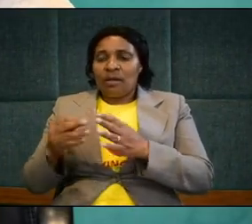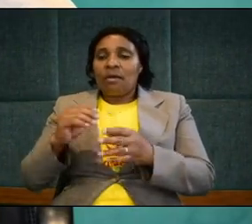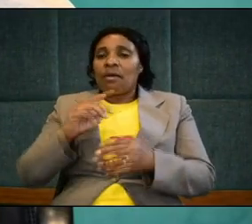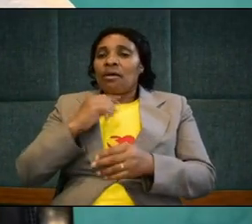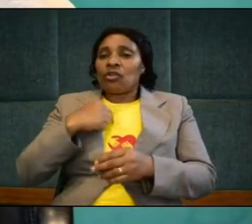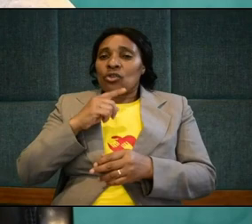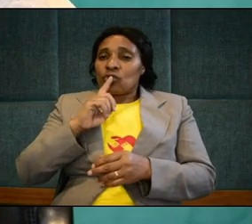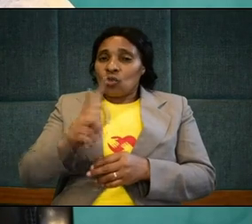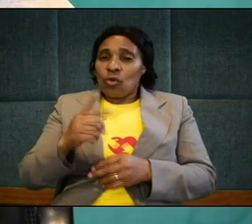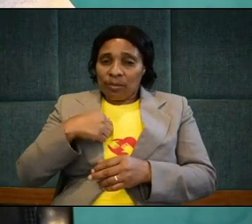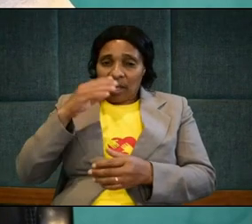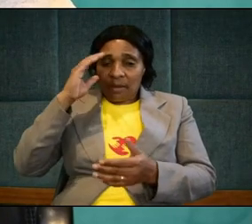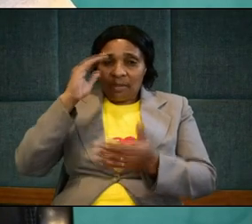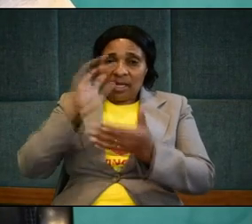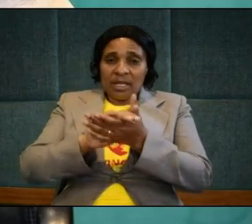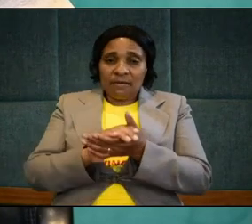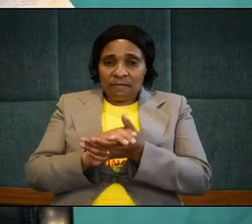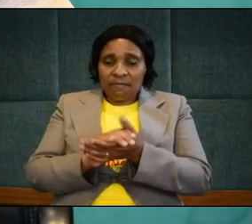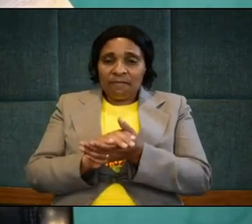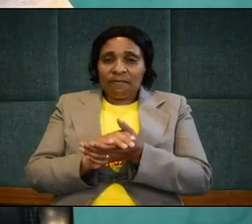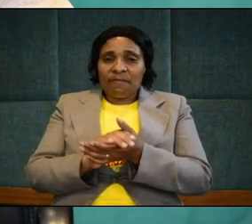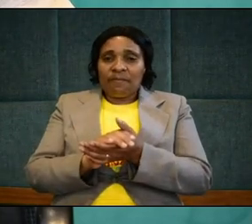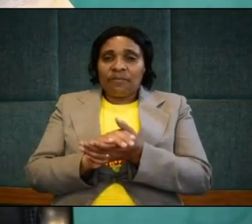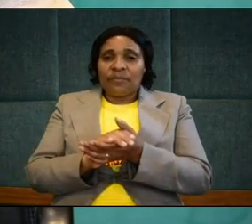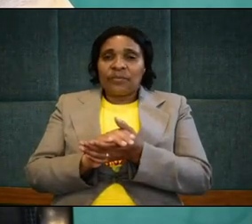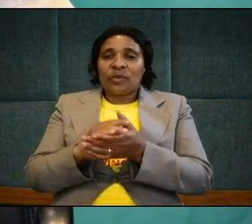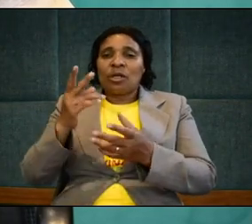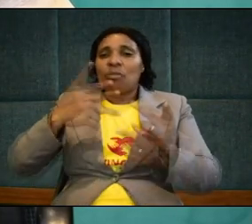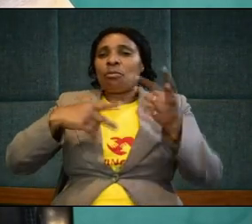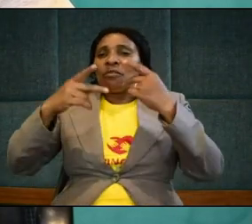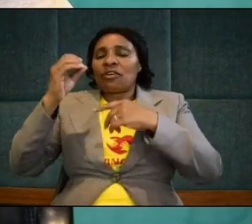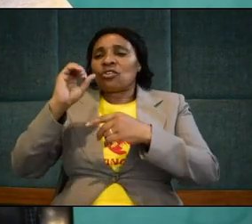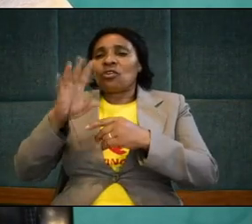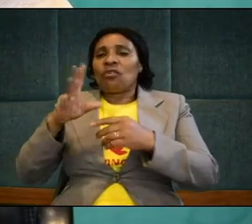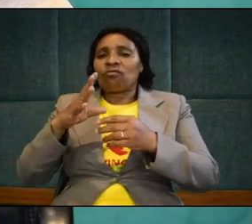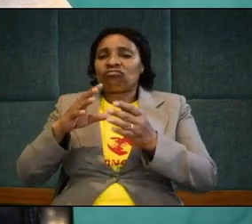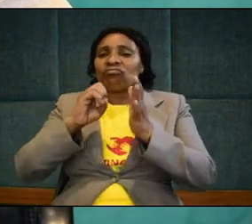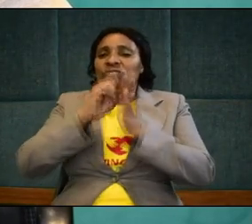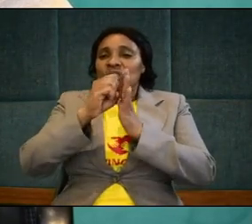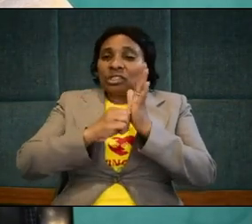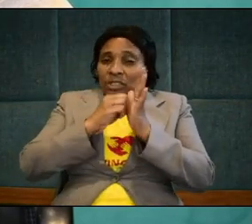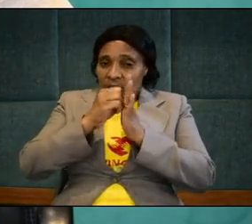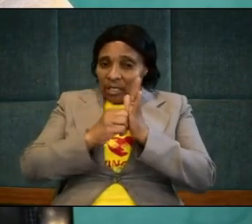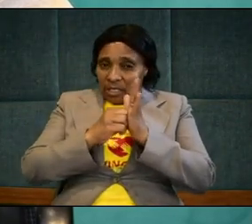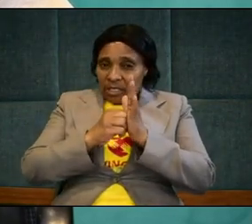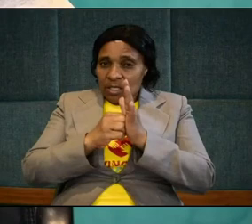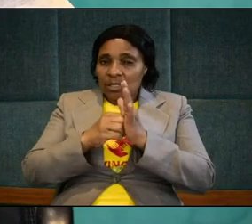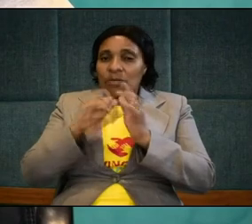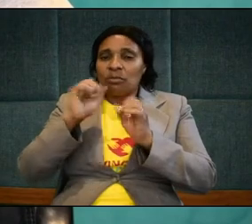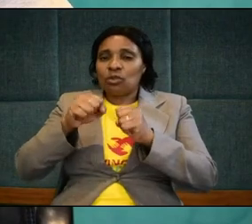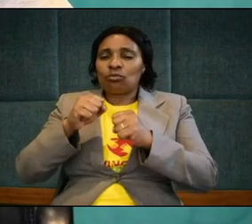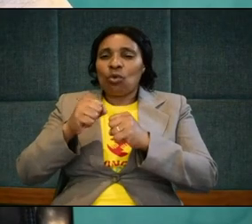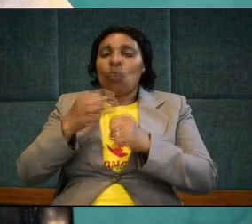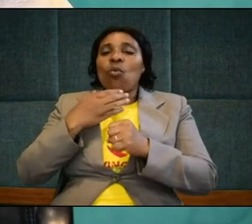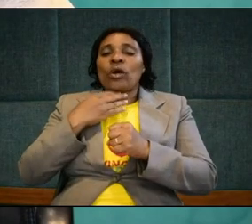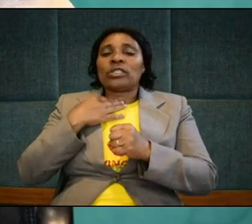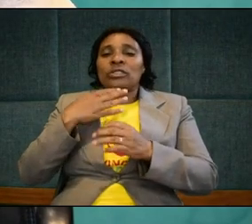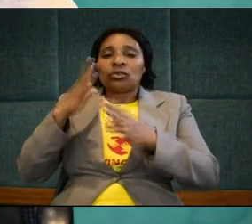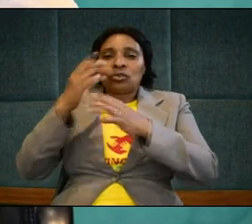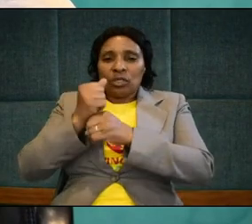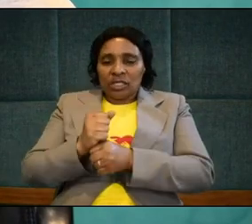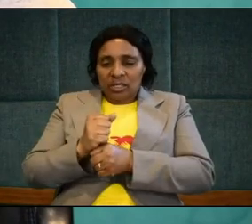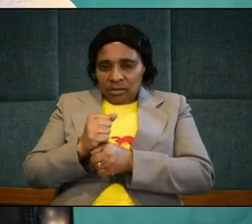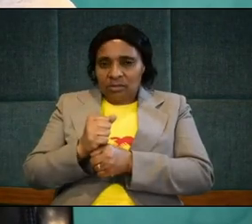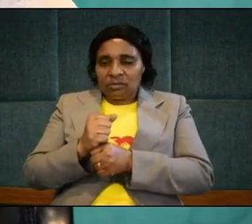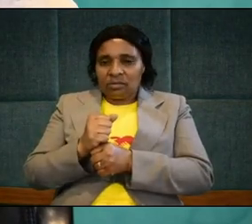believe that the profession of engineering is also one that requires trust and needs people who are